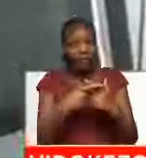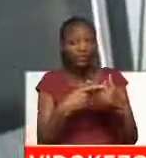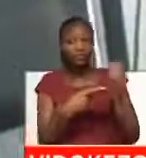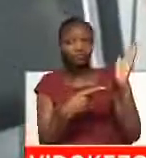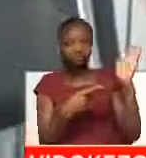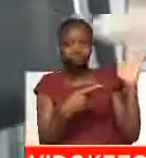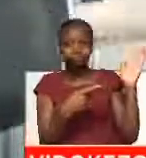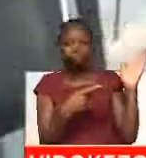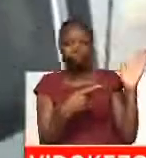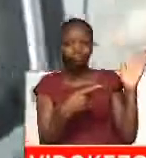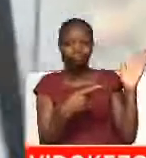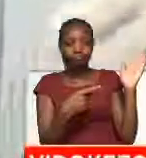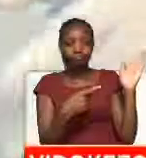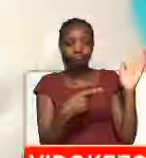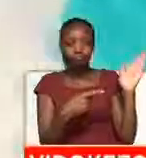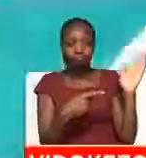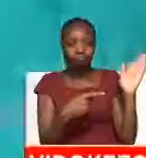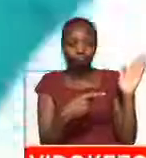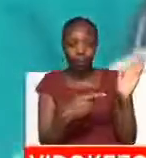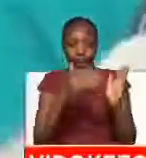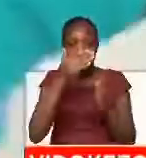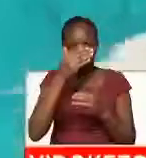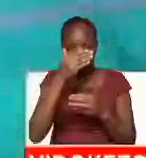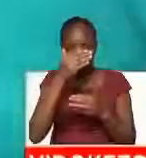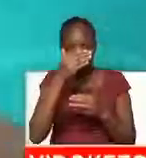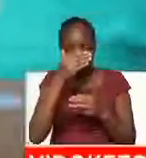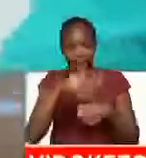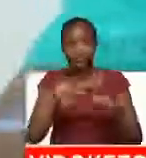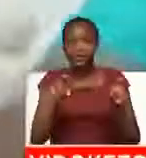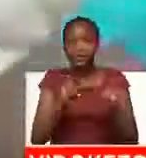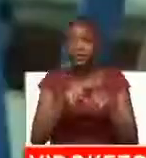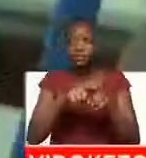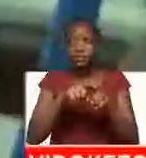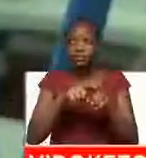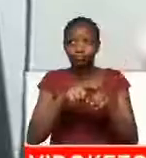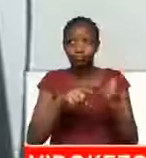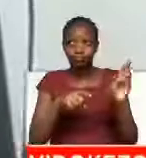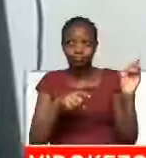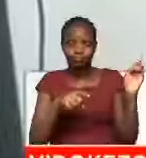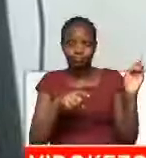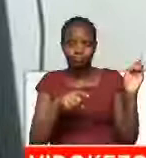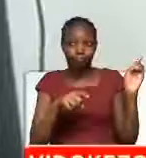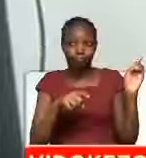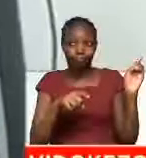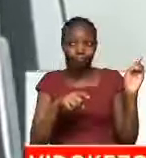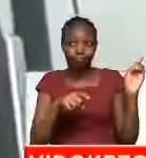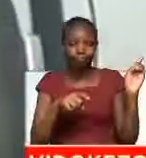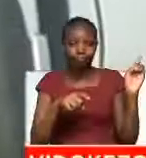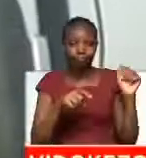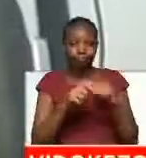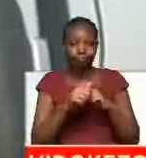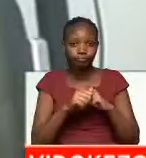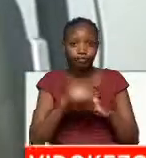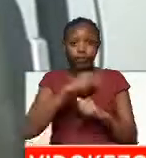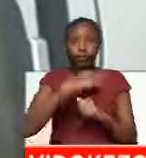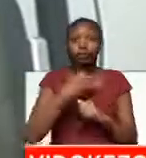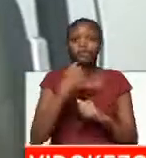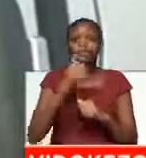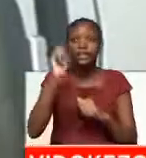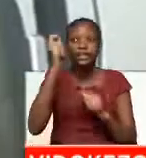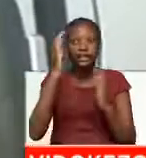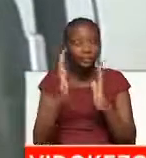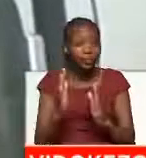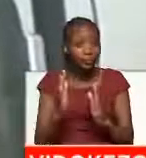respirator. N95 mask. It looks like this. These, we like to tell Kenyans that they are reserved